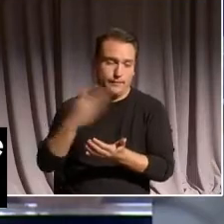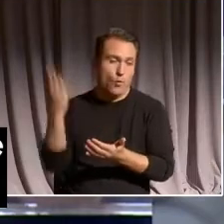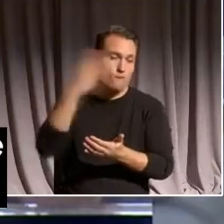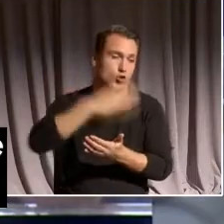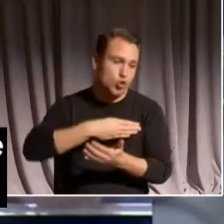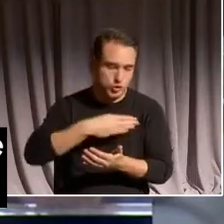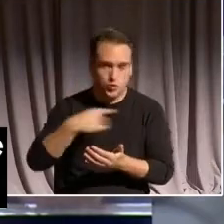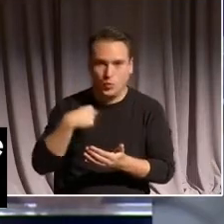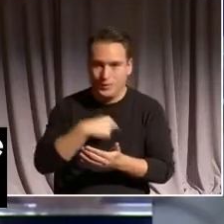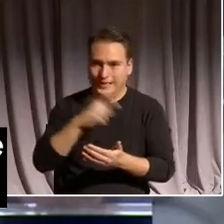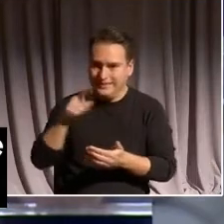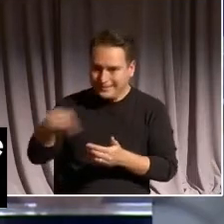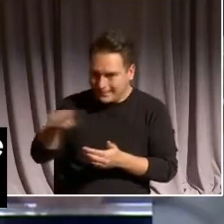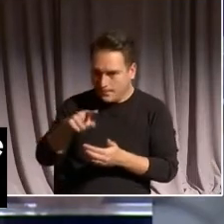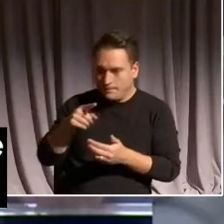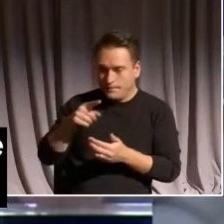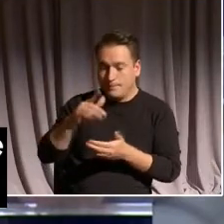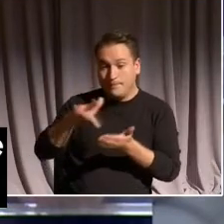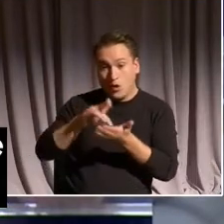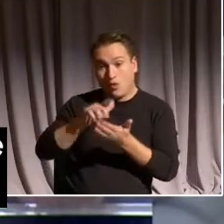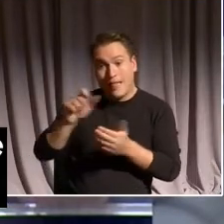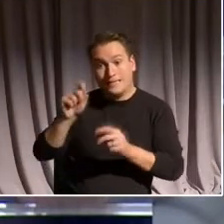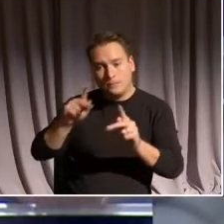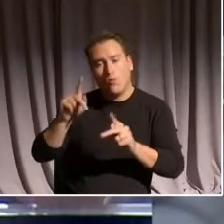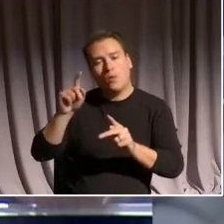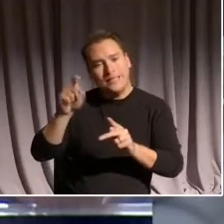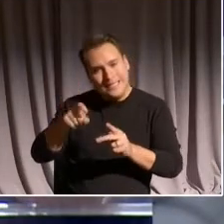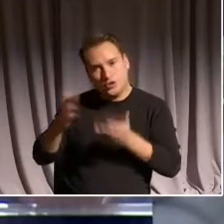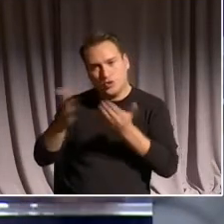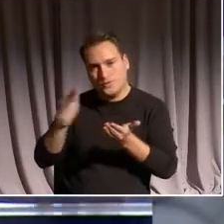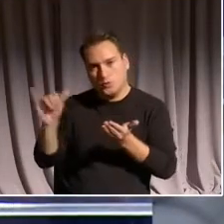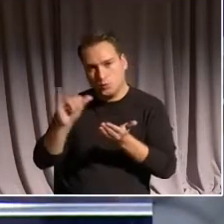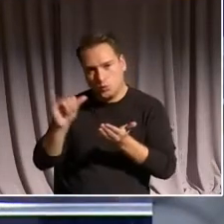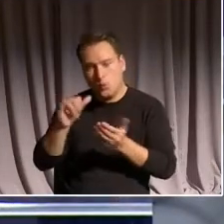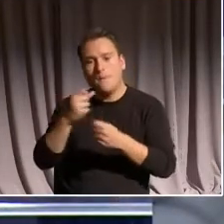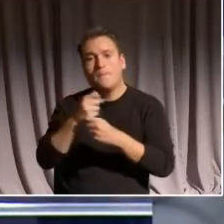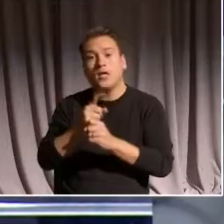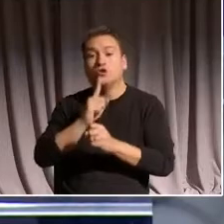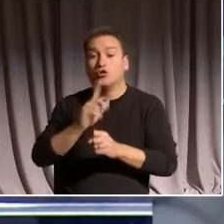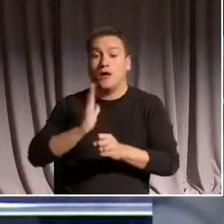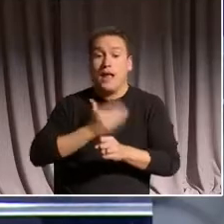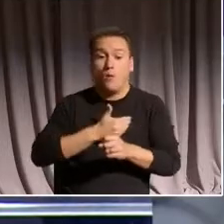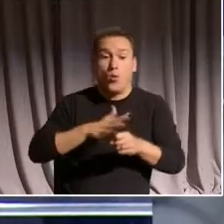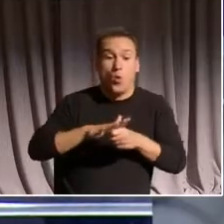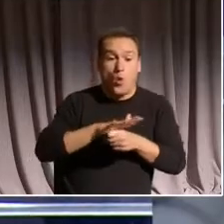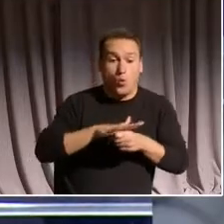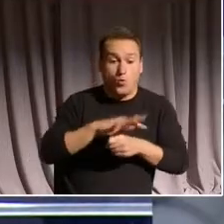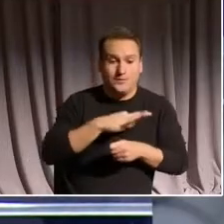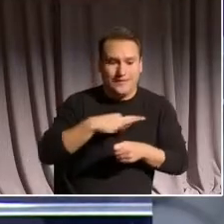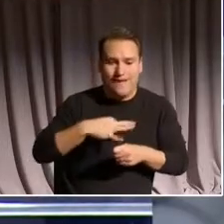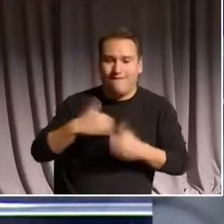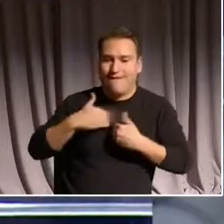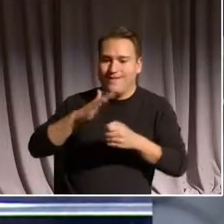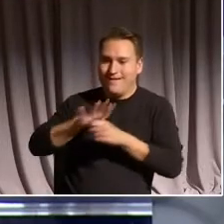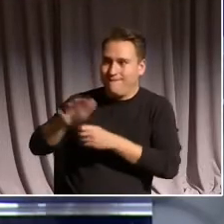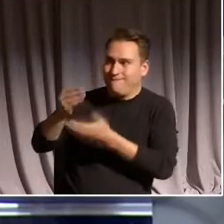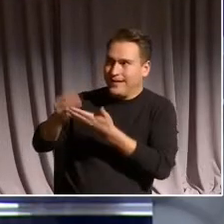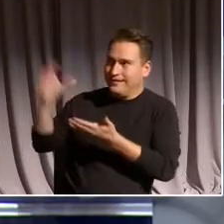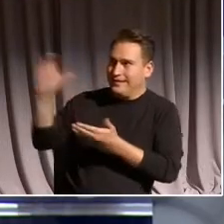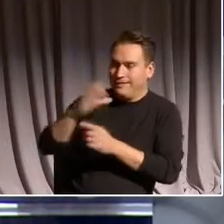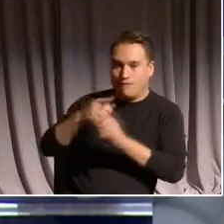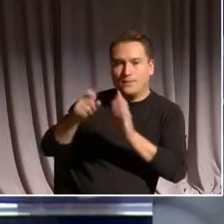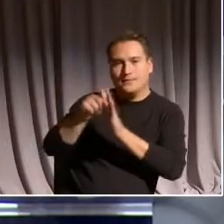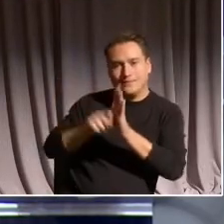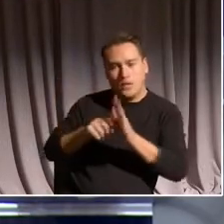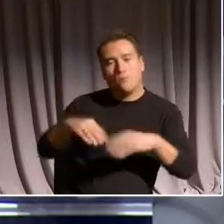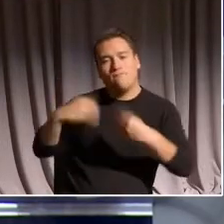so we need to find out how we can make that happen at the state so that our local staff will take that on and provide those